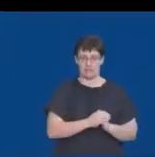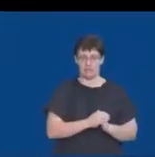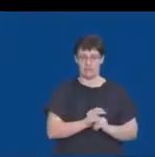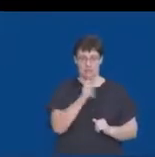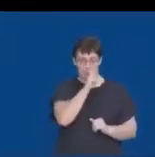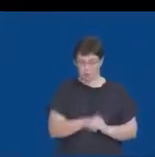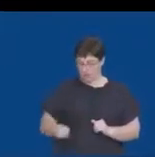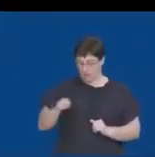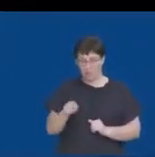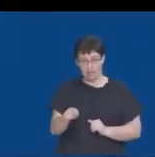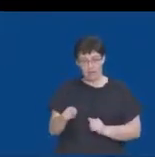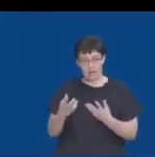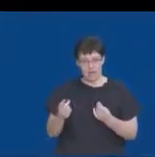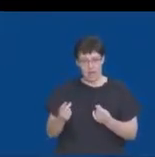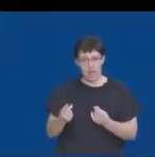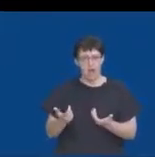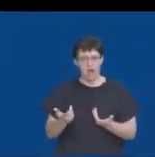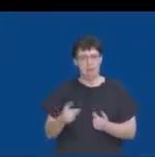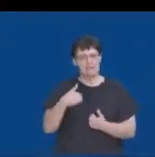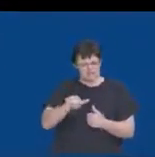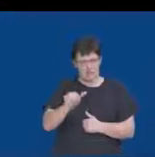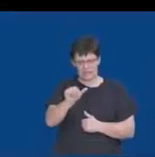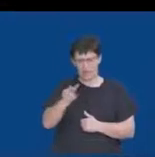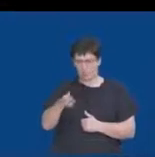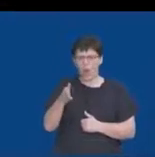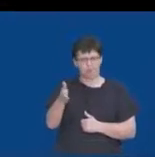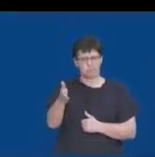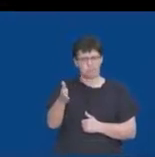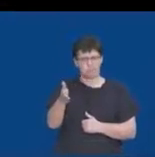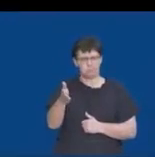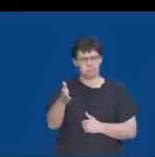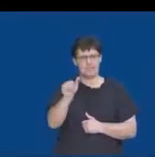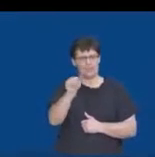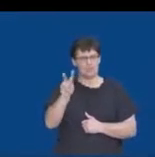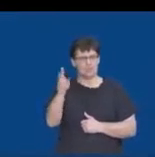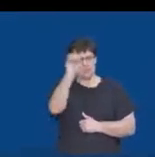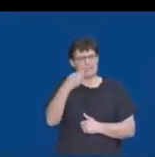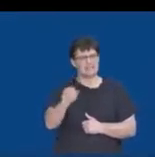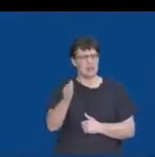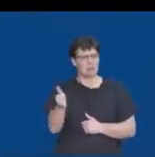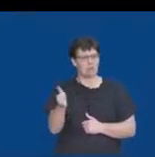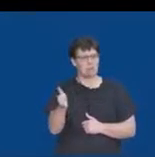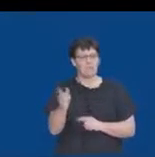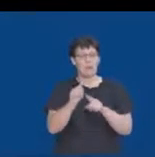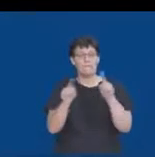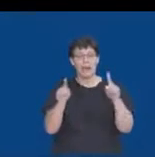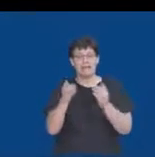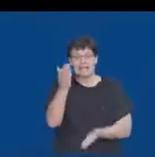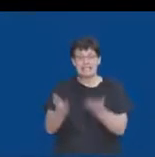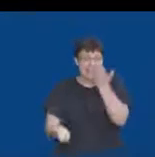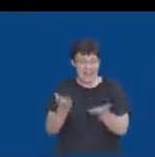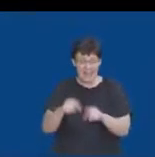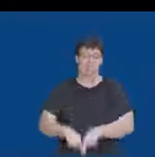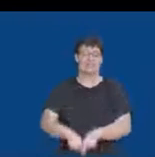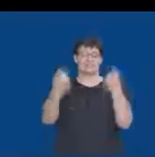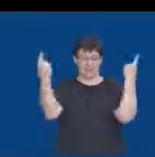When I look at this number, it's still 62. Still reading it off here, it's still 62%. But the scale makes it